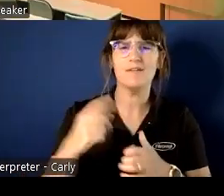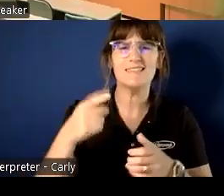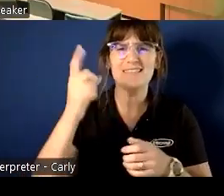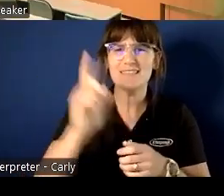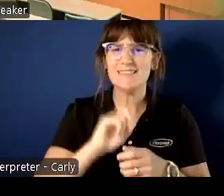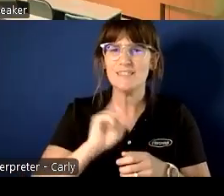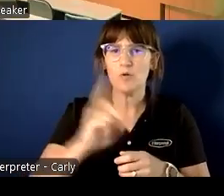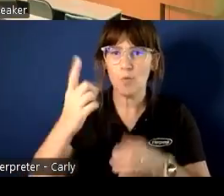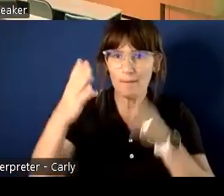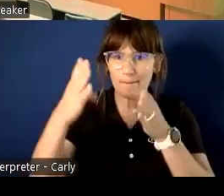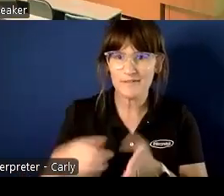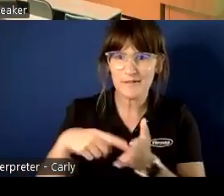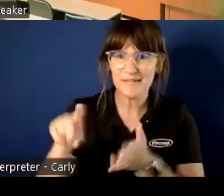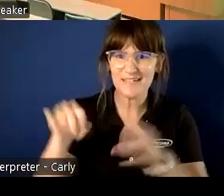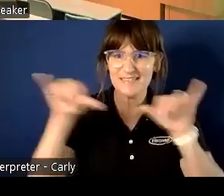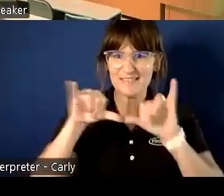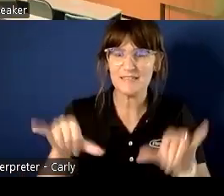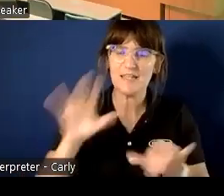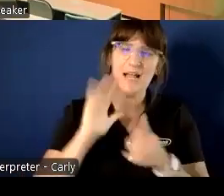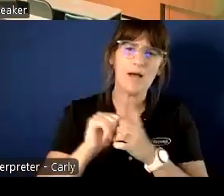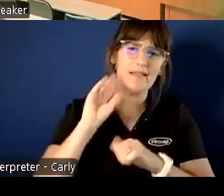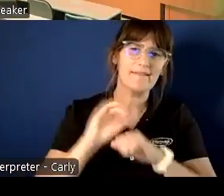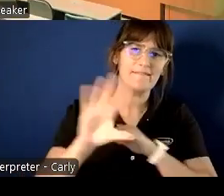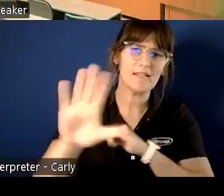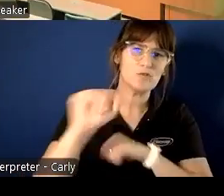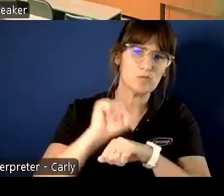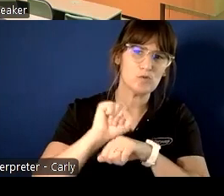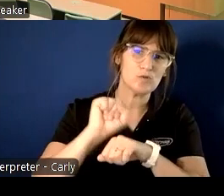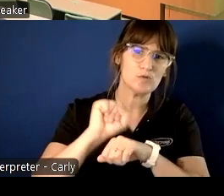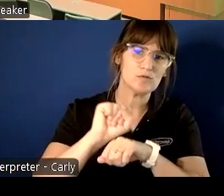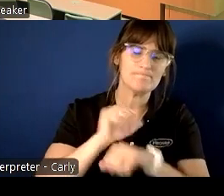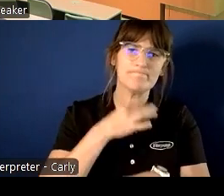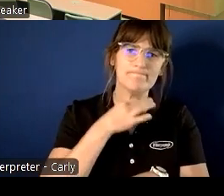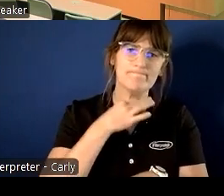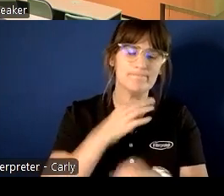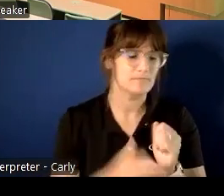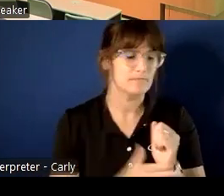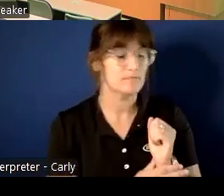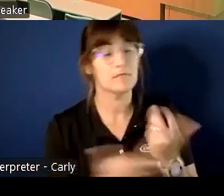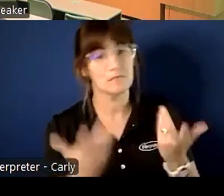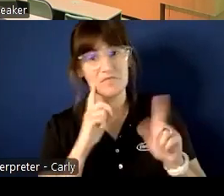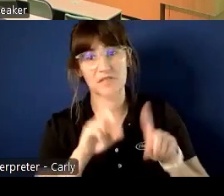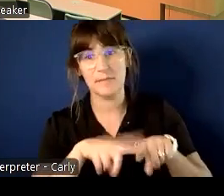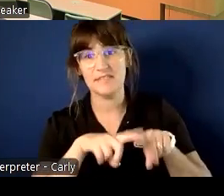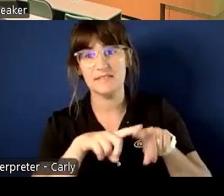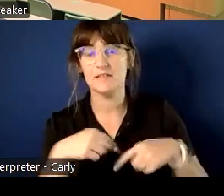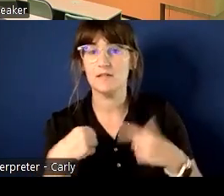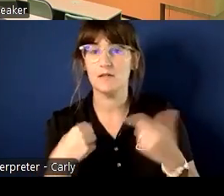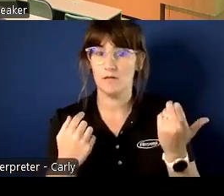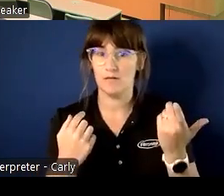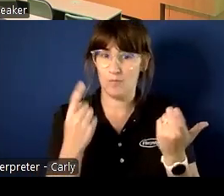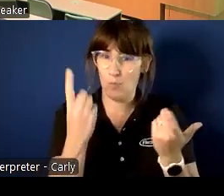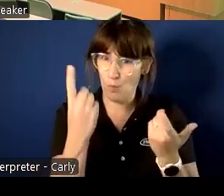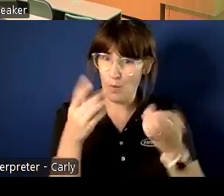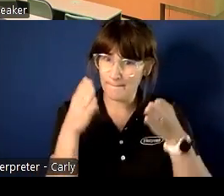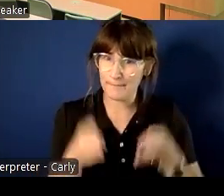Yeah. Your questions and your ability to answer them? So it varies. So just because you have a single payer system, it